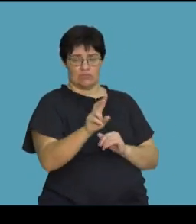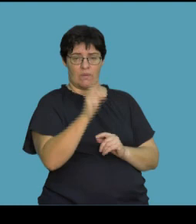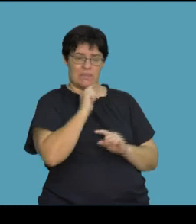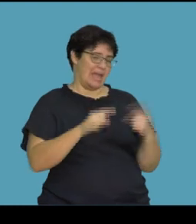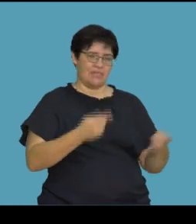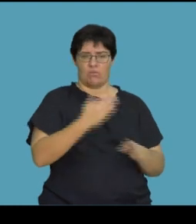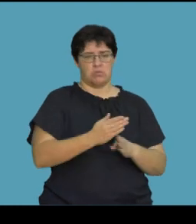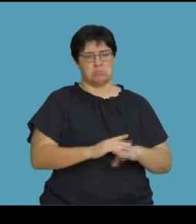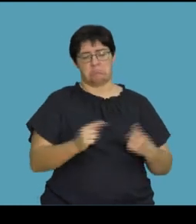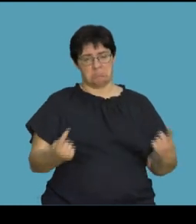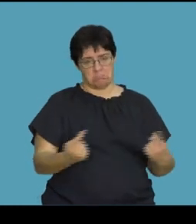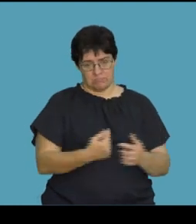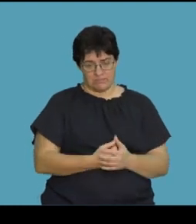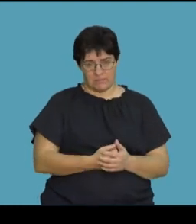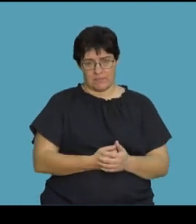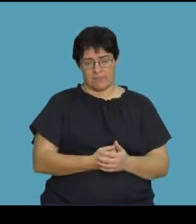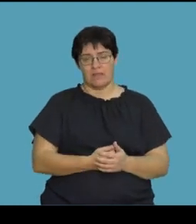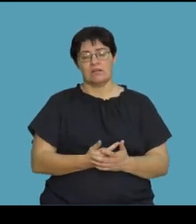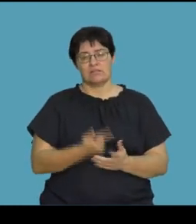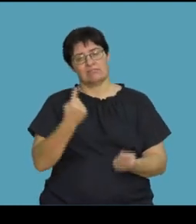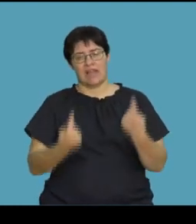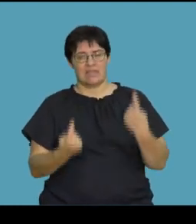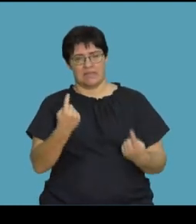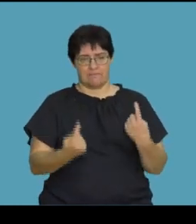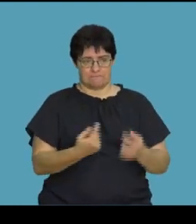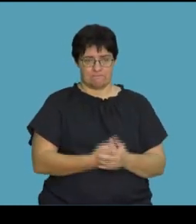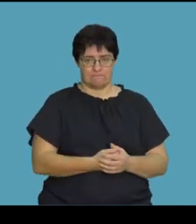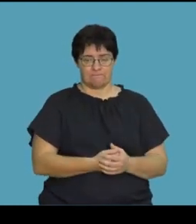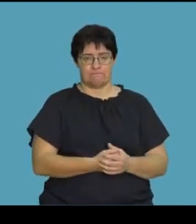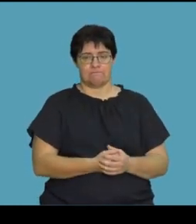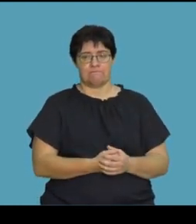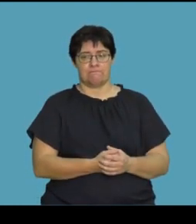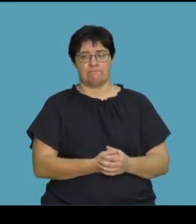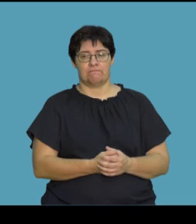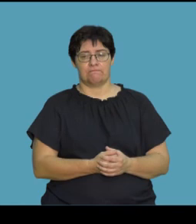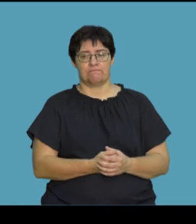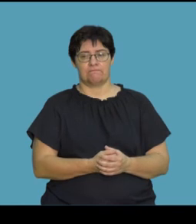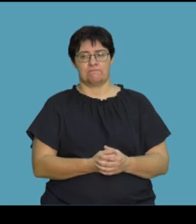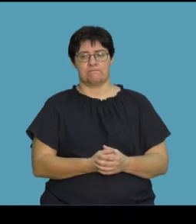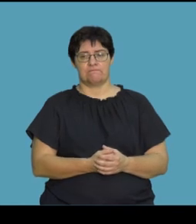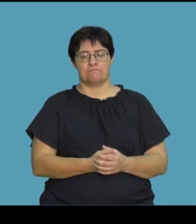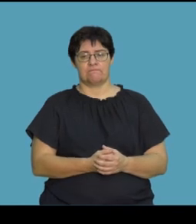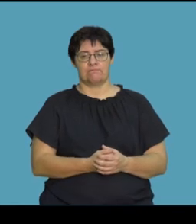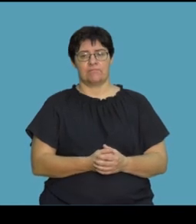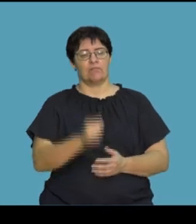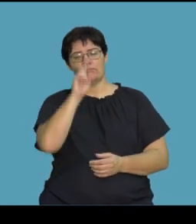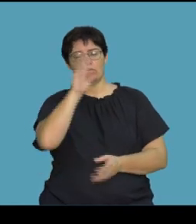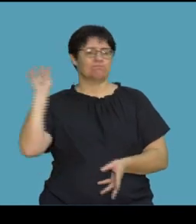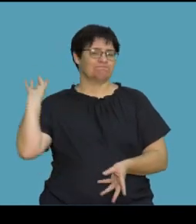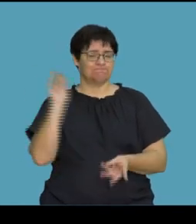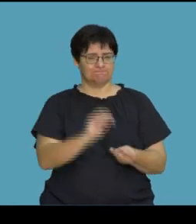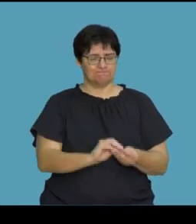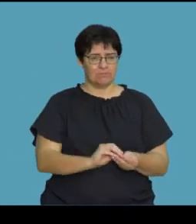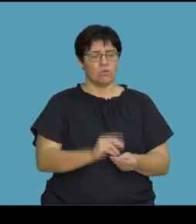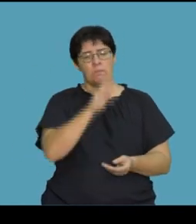it means the other one does not exist. So it's an either or situation. And then what we've looked